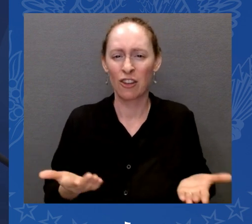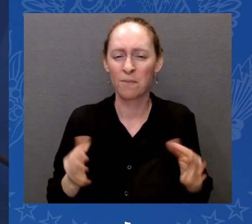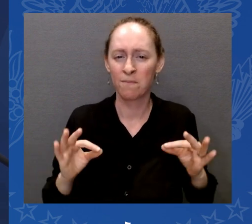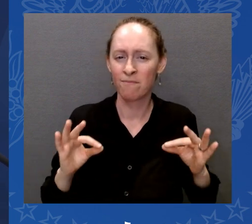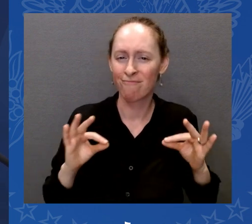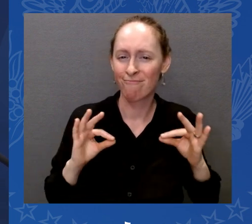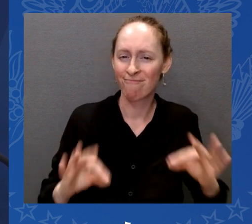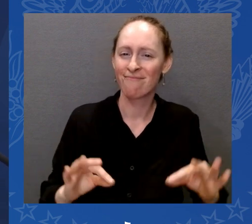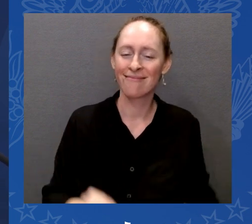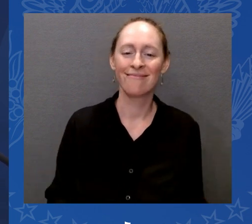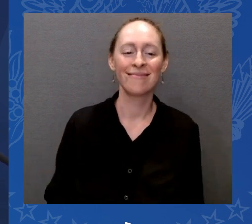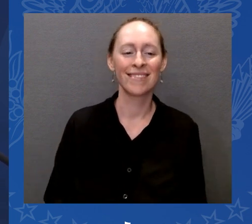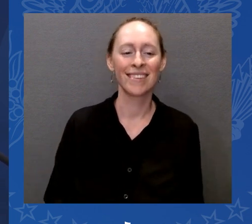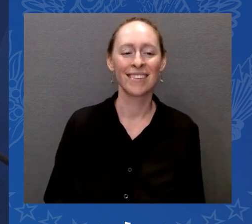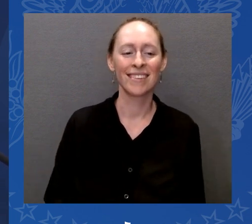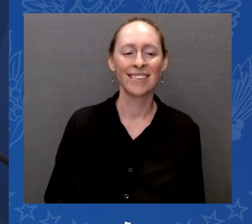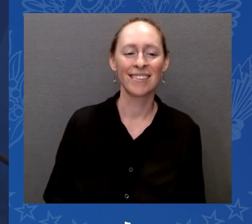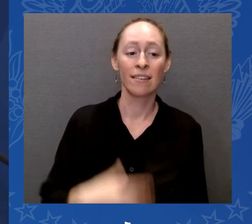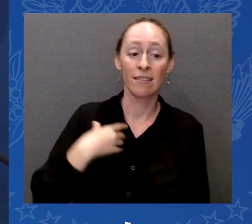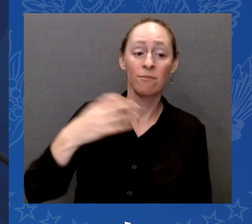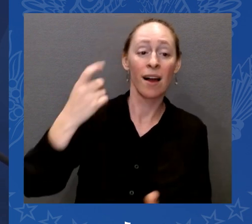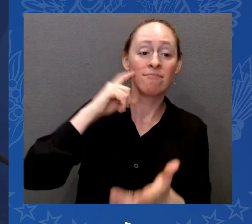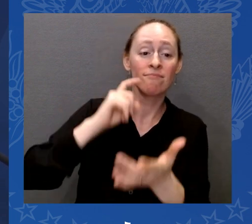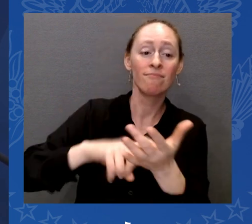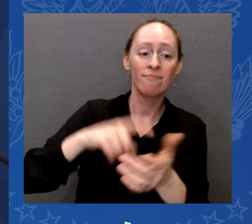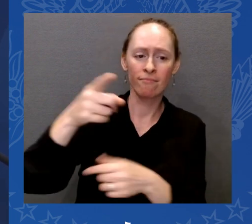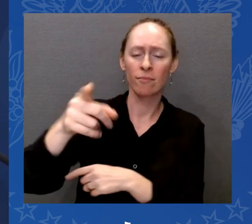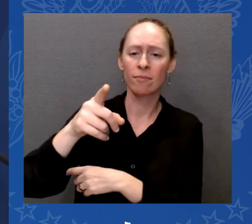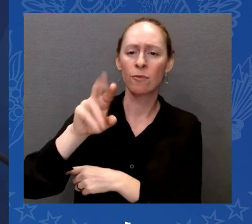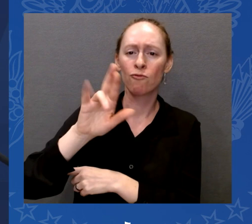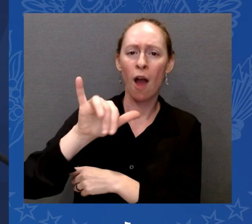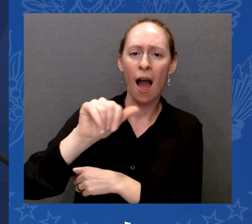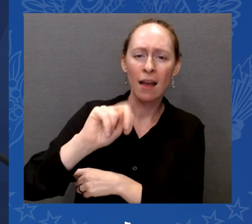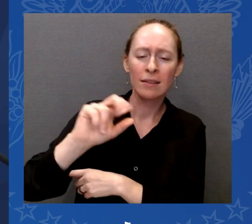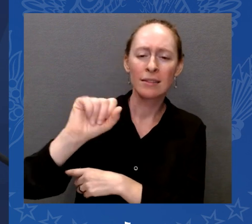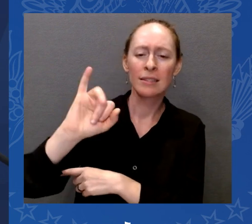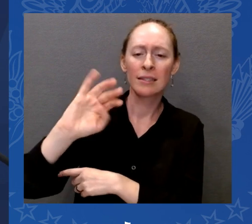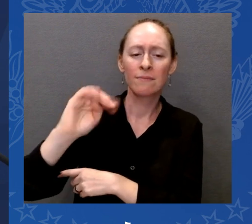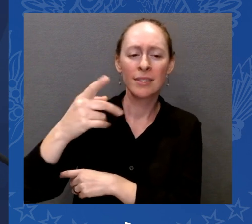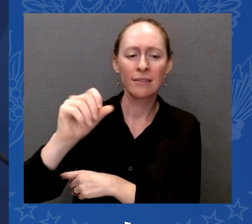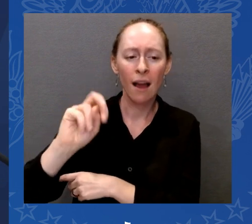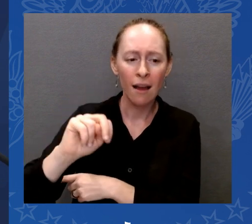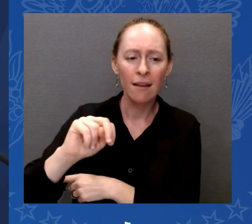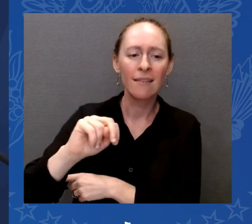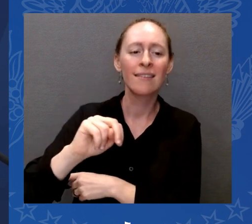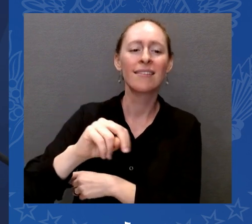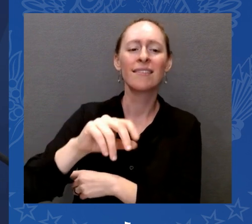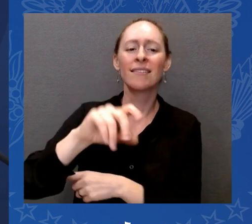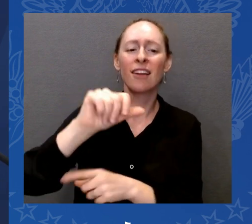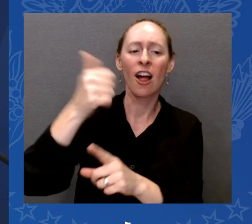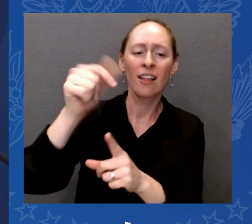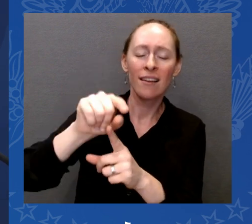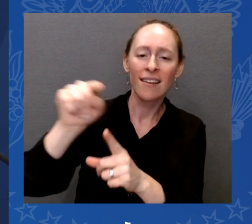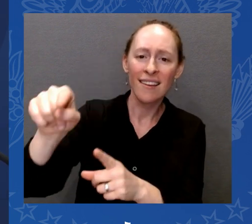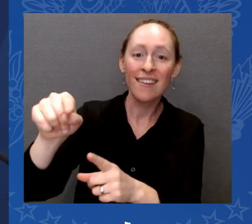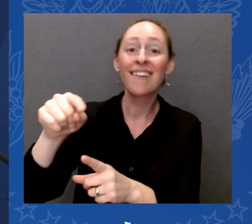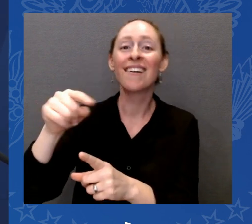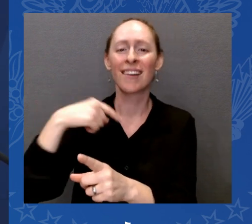Trades President Greg Lancette, and a round of applause again for Shawnee Davis,